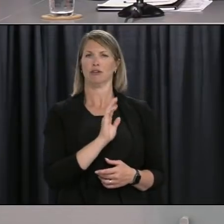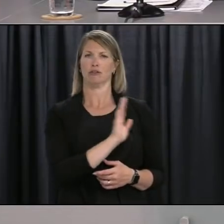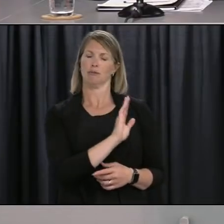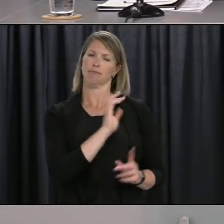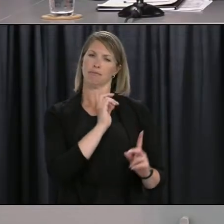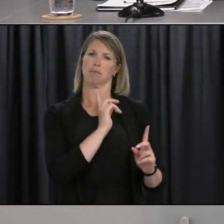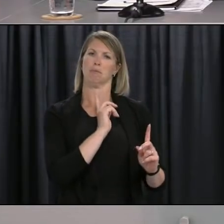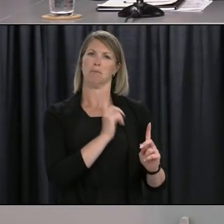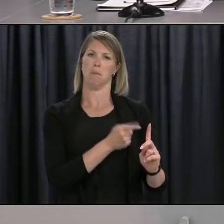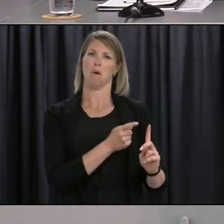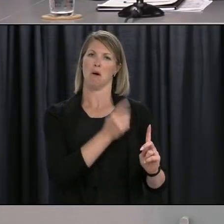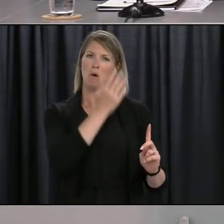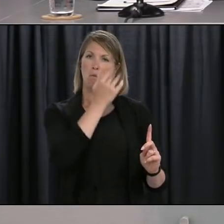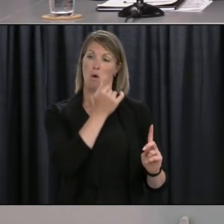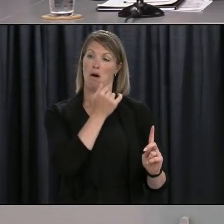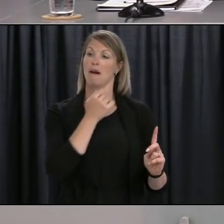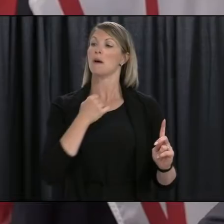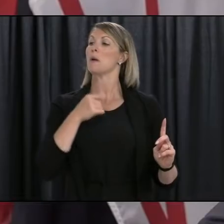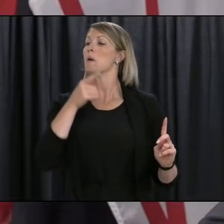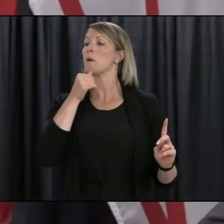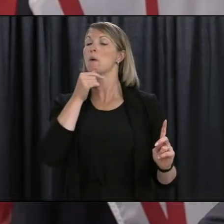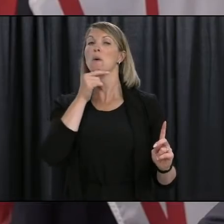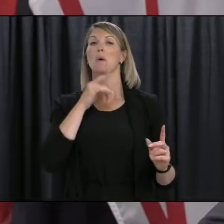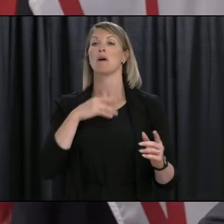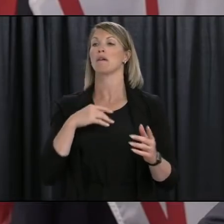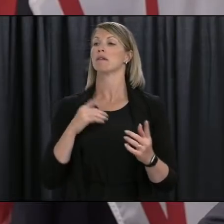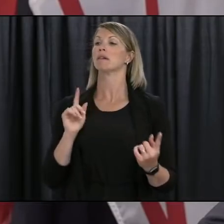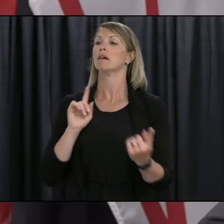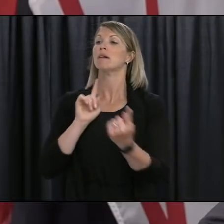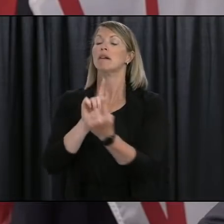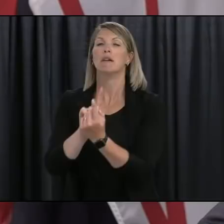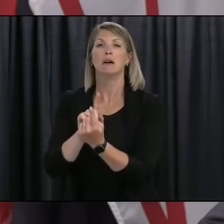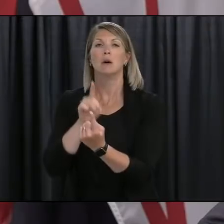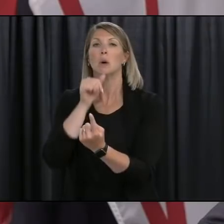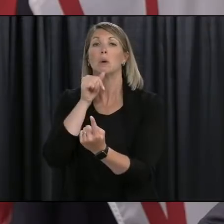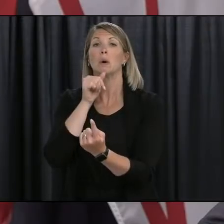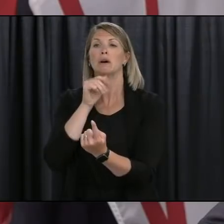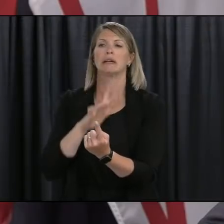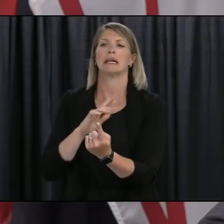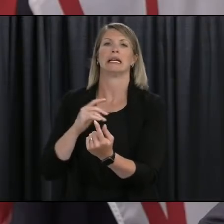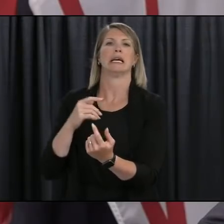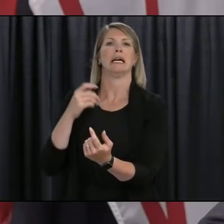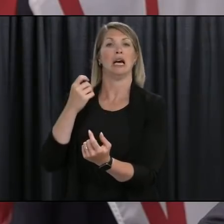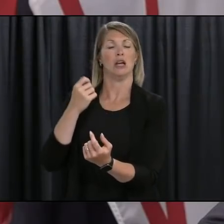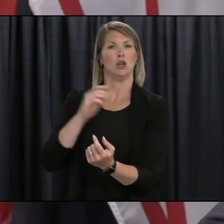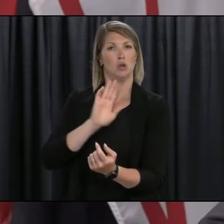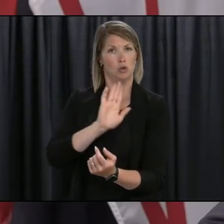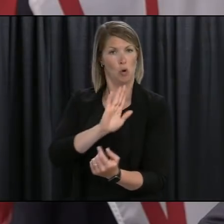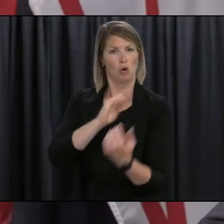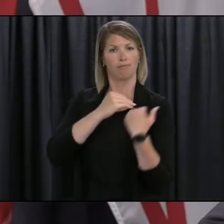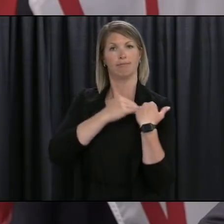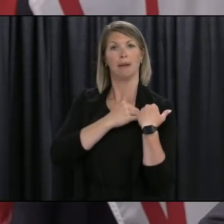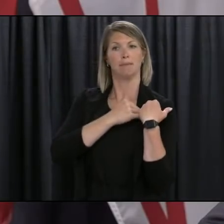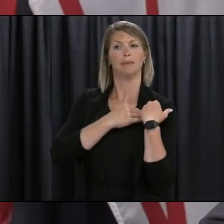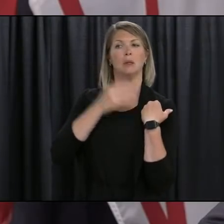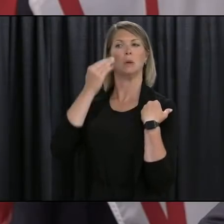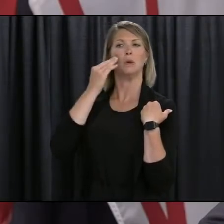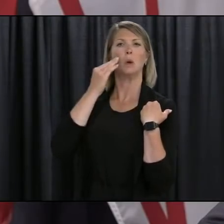that we would be in contact with, it, once again raises the heightened responsibility, personal responsibility for